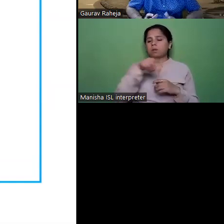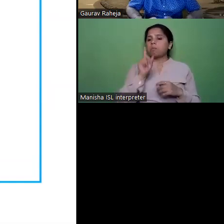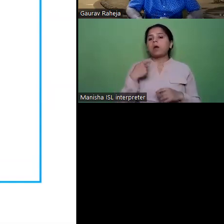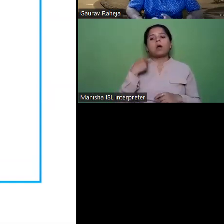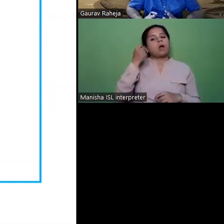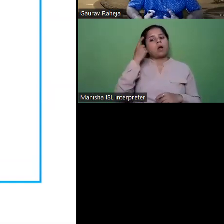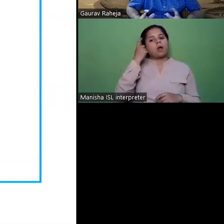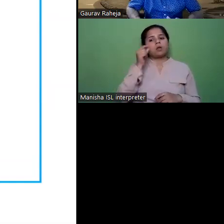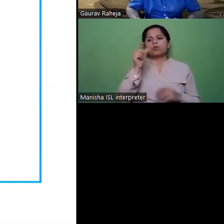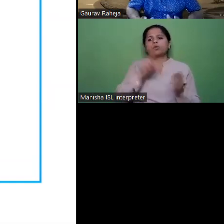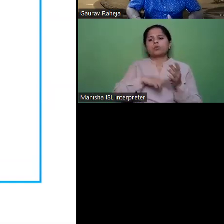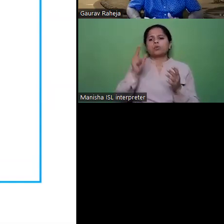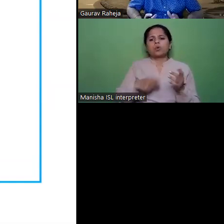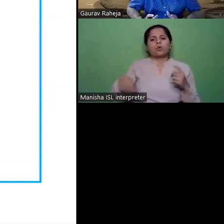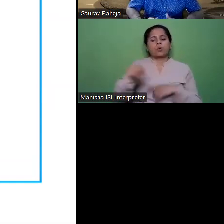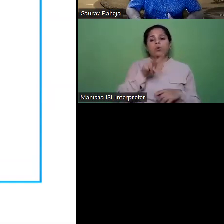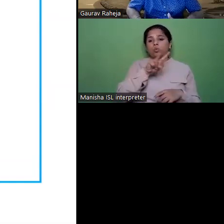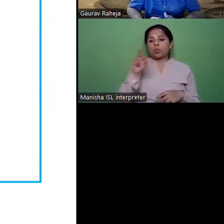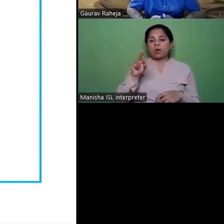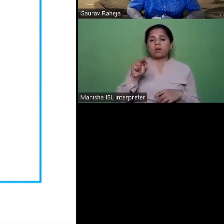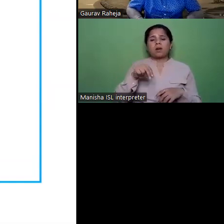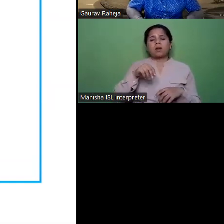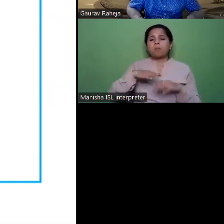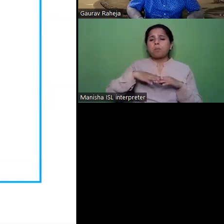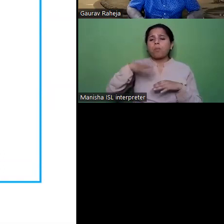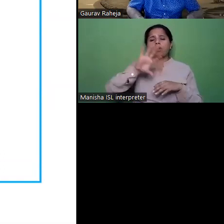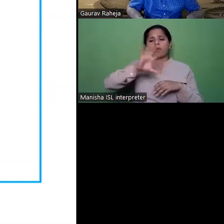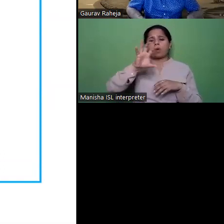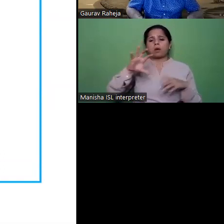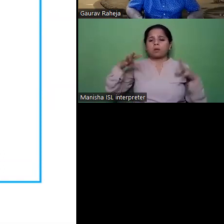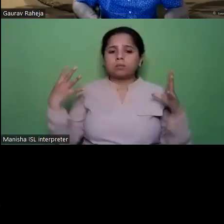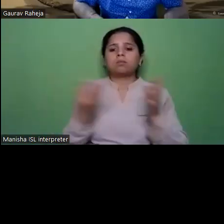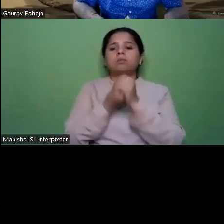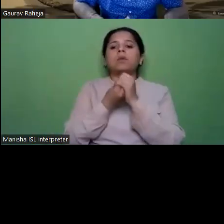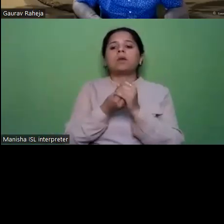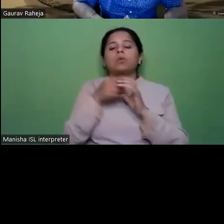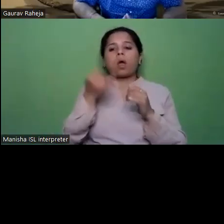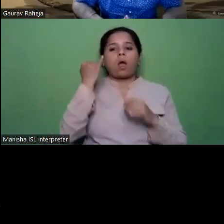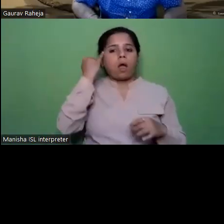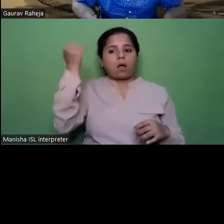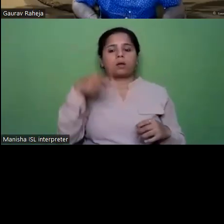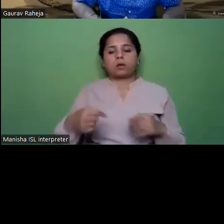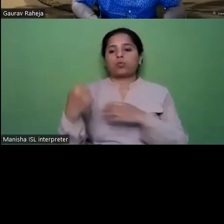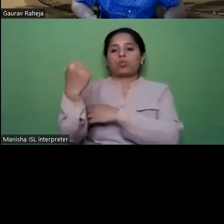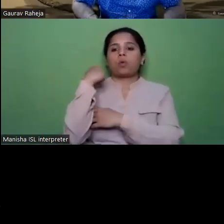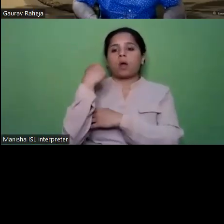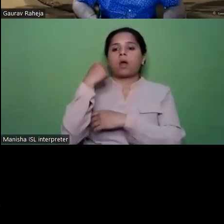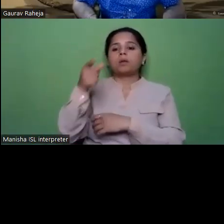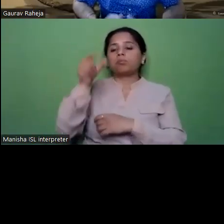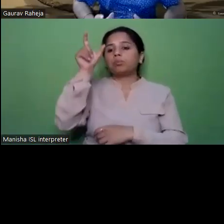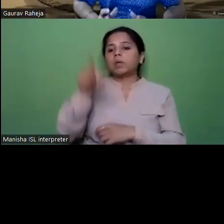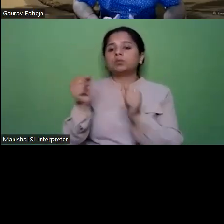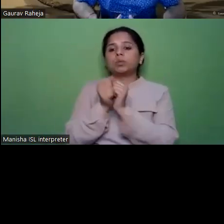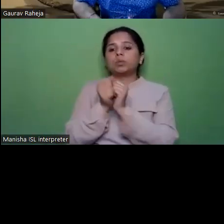UN means all 200 plus countries of the world coming together on this idea that, okay, rights of persons with